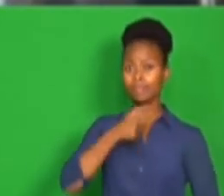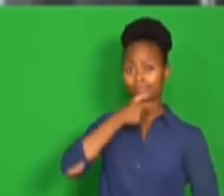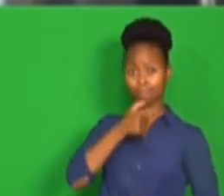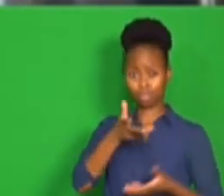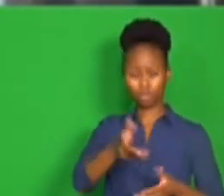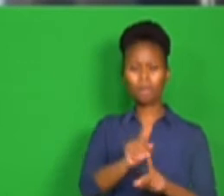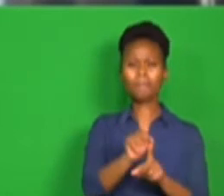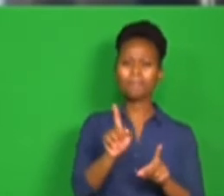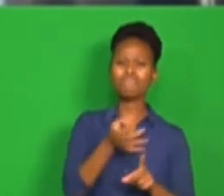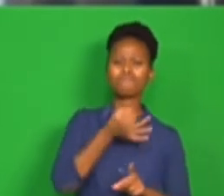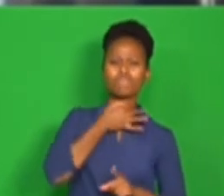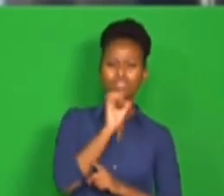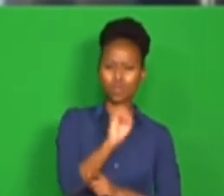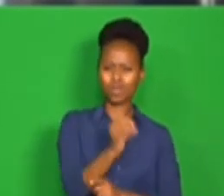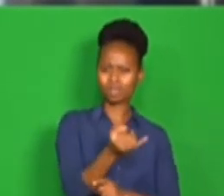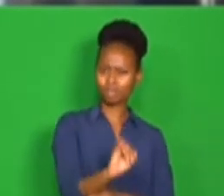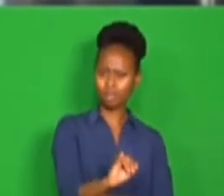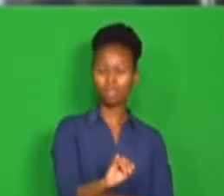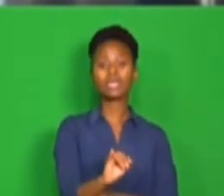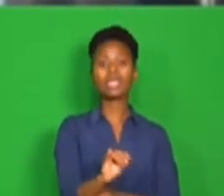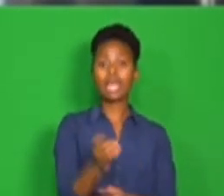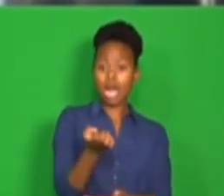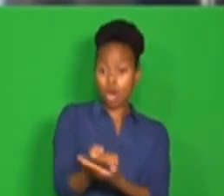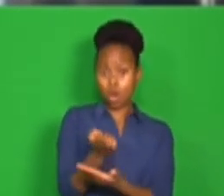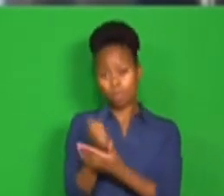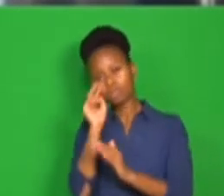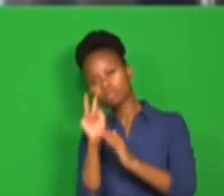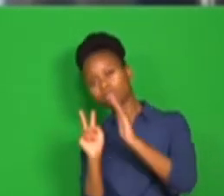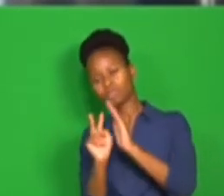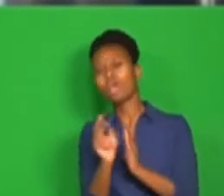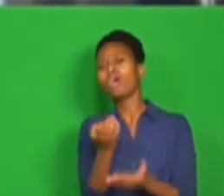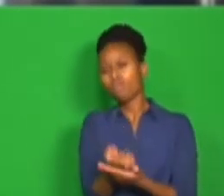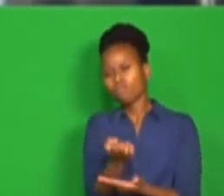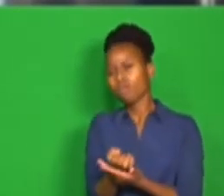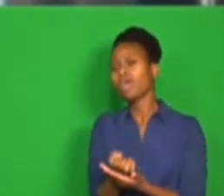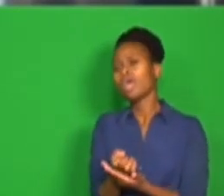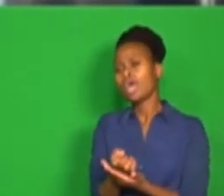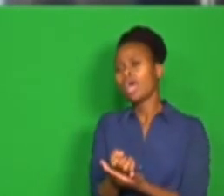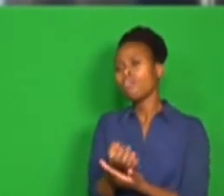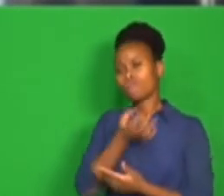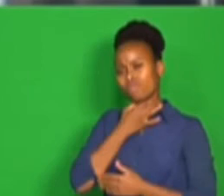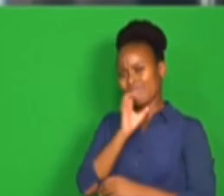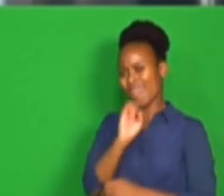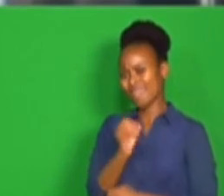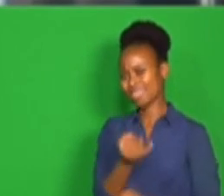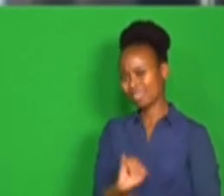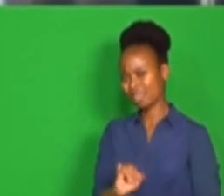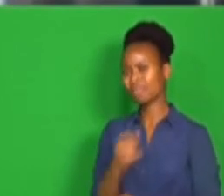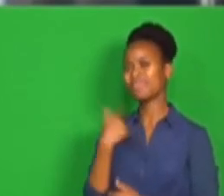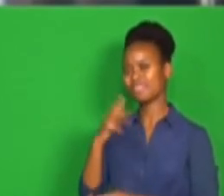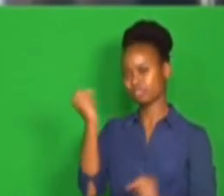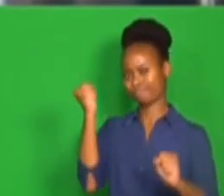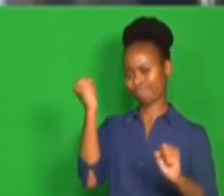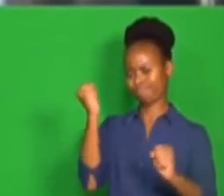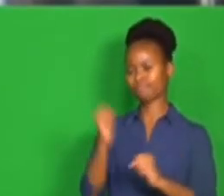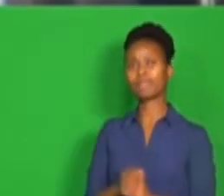risks to the economic outlook. Like I had said, what would happen to if we